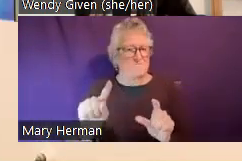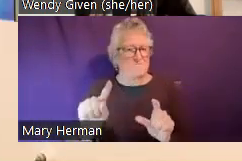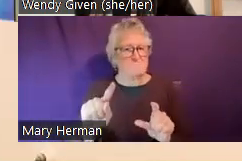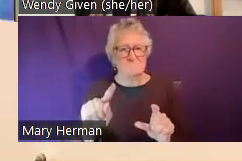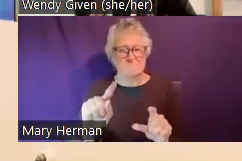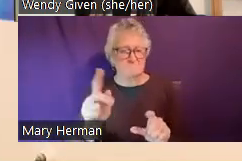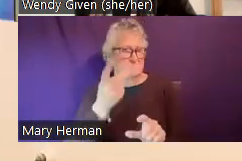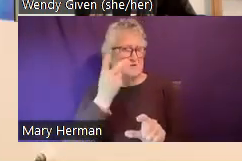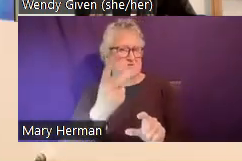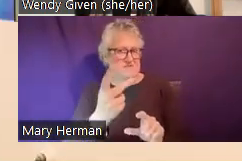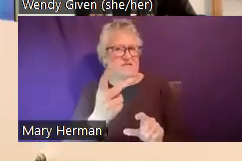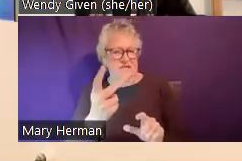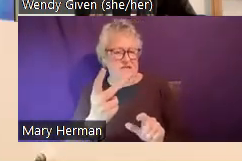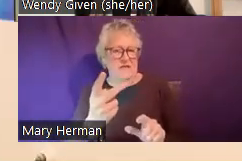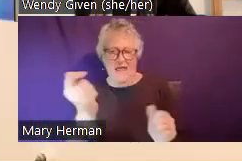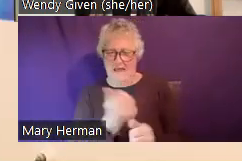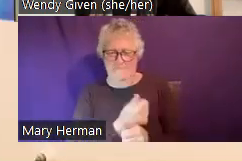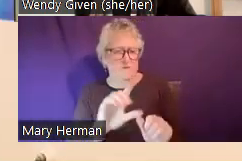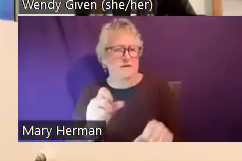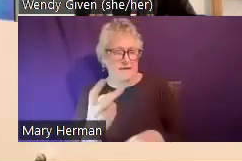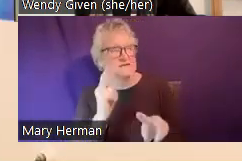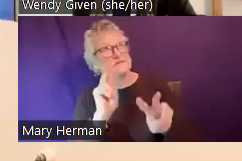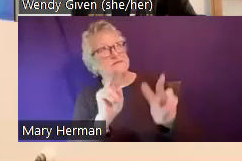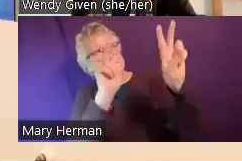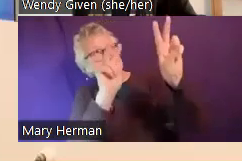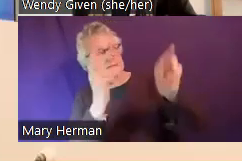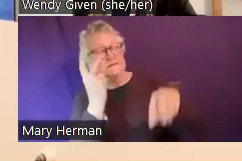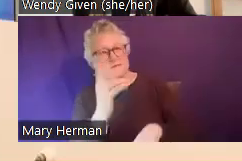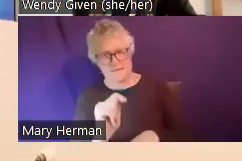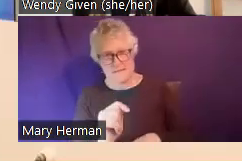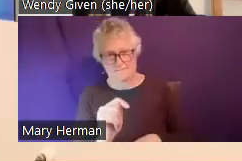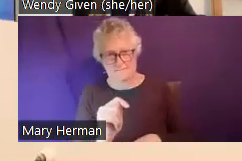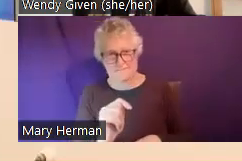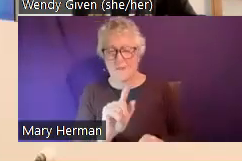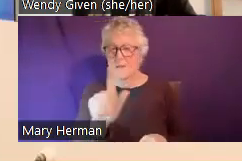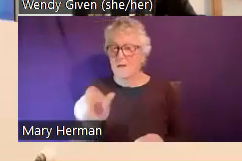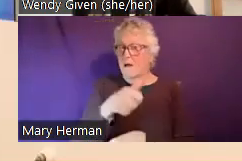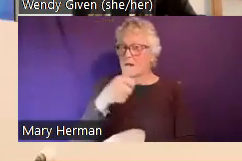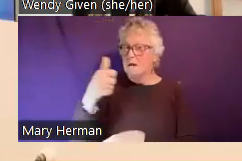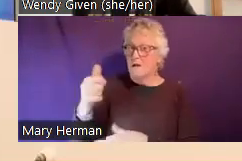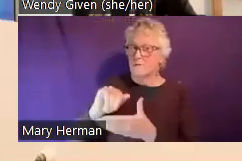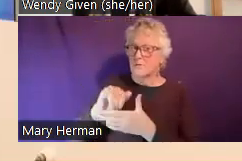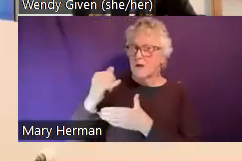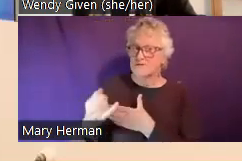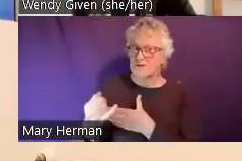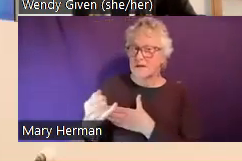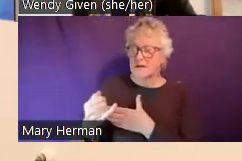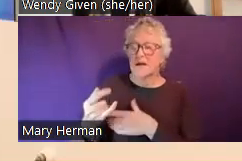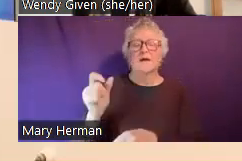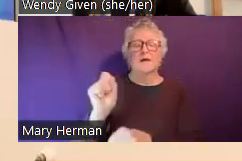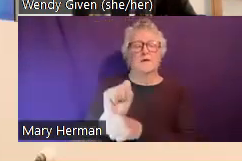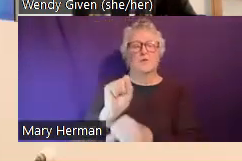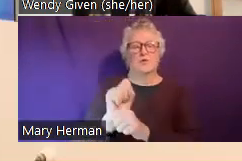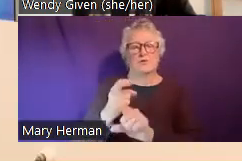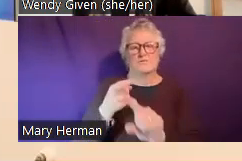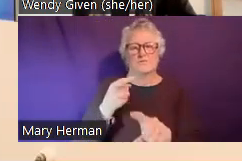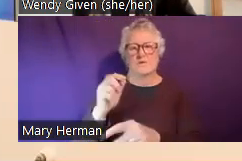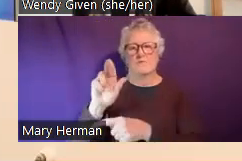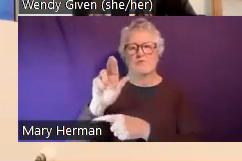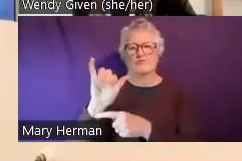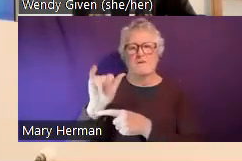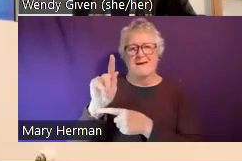And then another recent project at the Port is this work from Ryan Feddersen, Inhabitants,